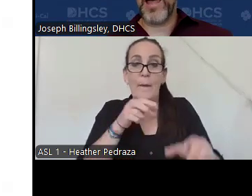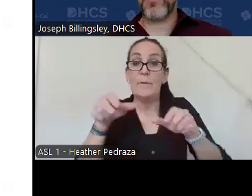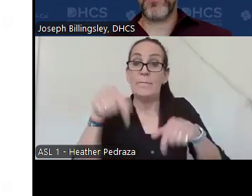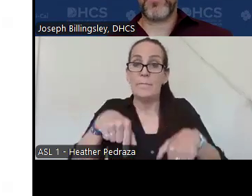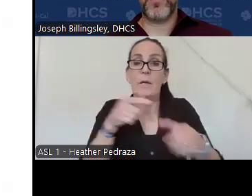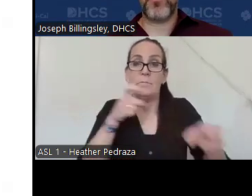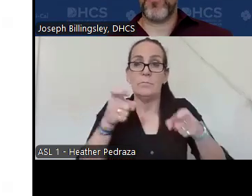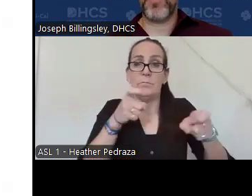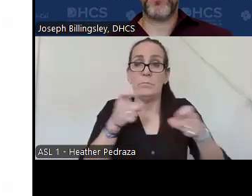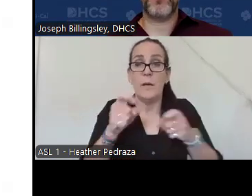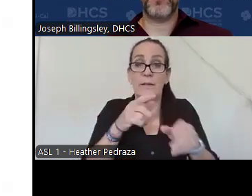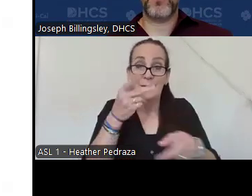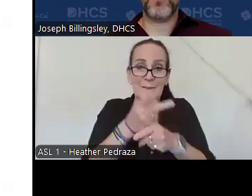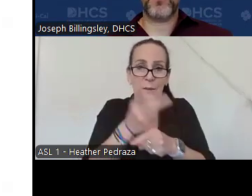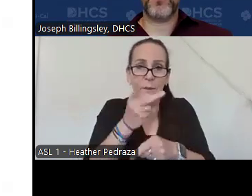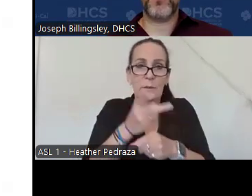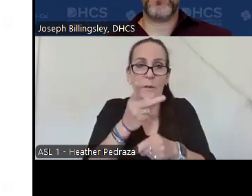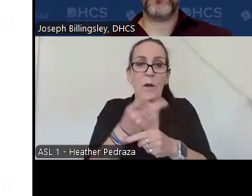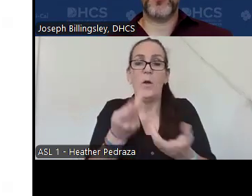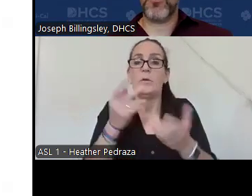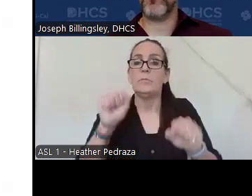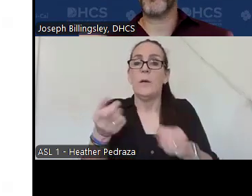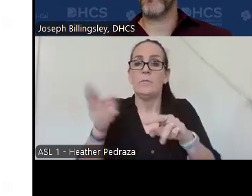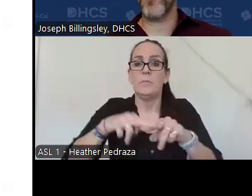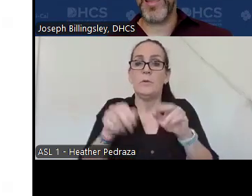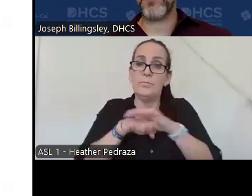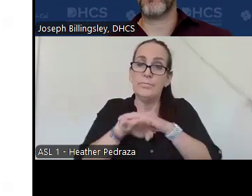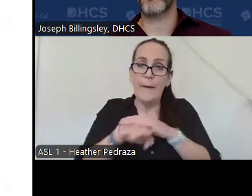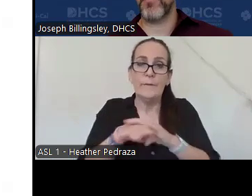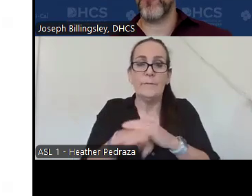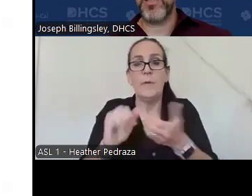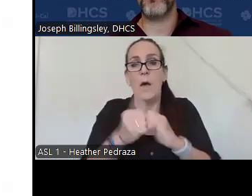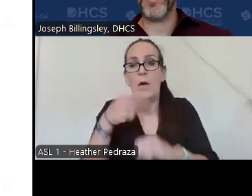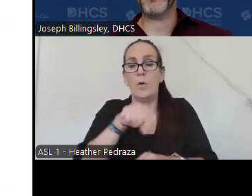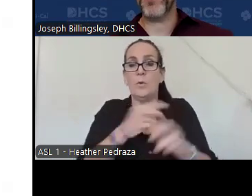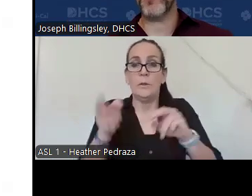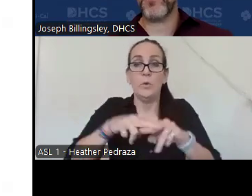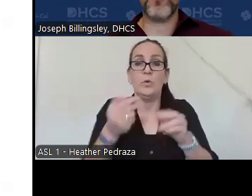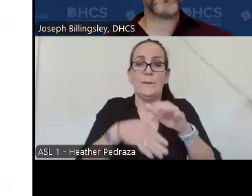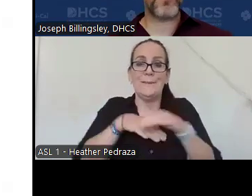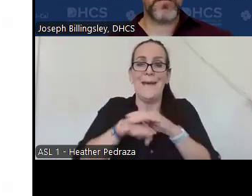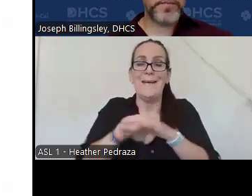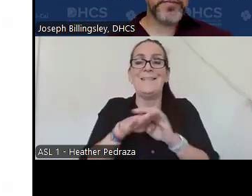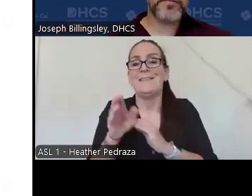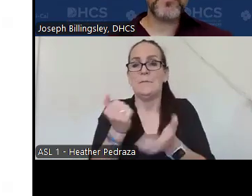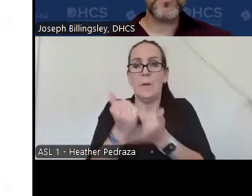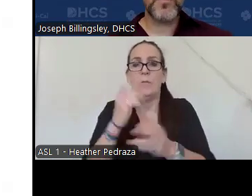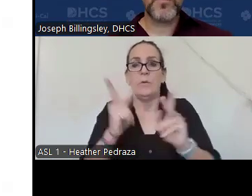increase access. And part of that is, you know, how are we increasing access to the number of people that can get these services?